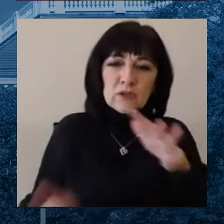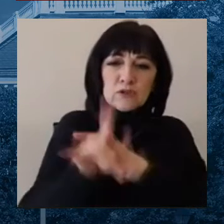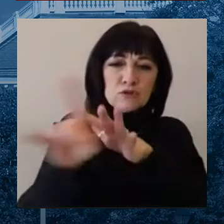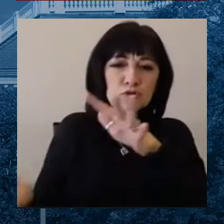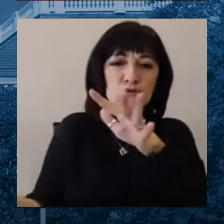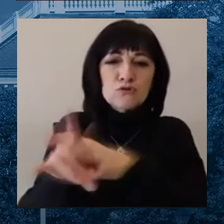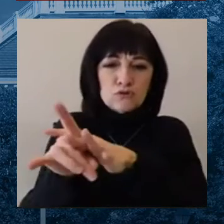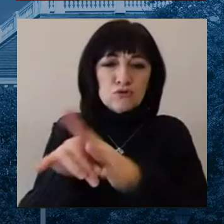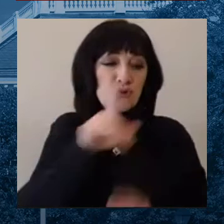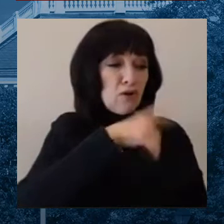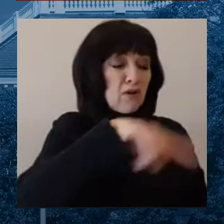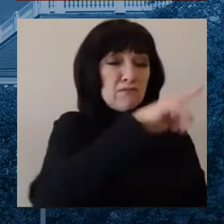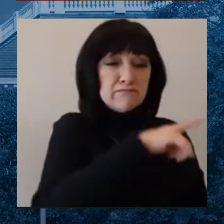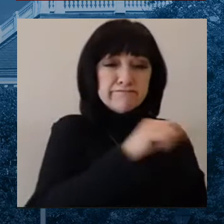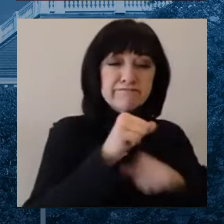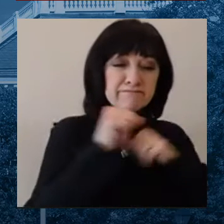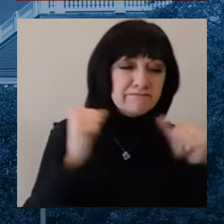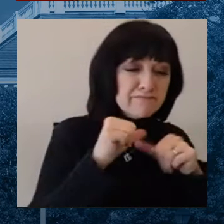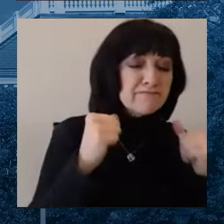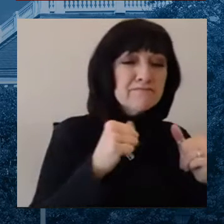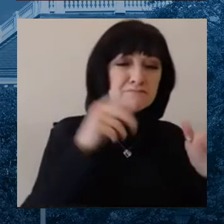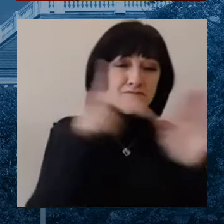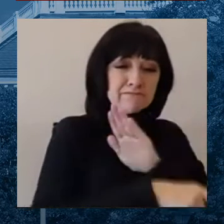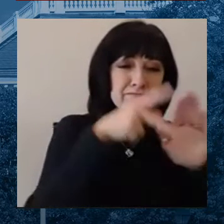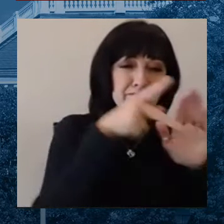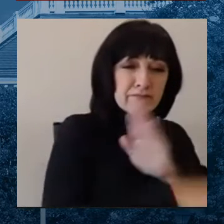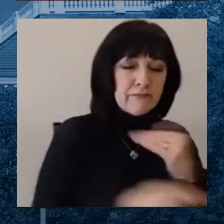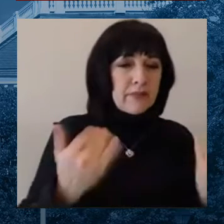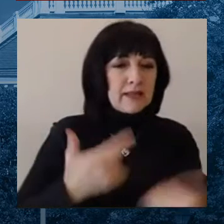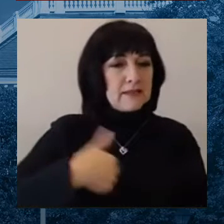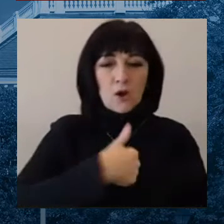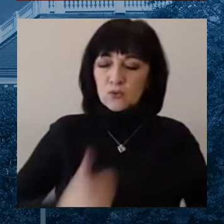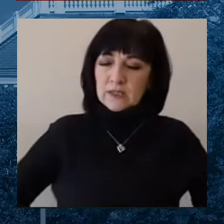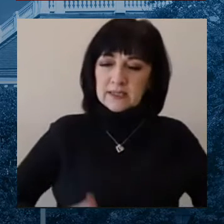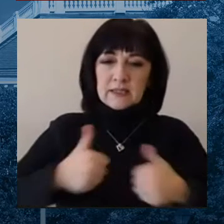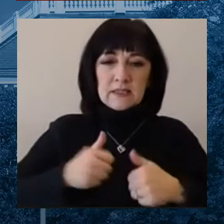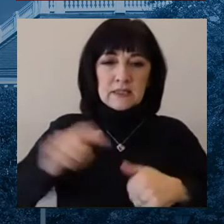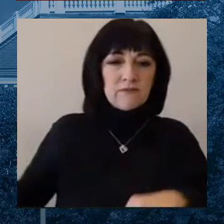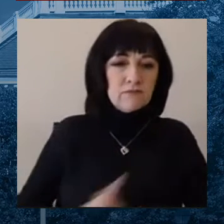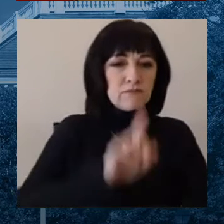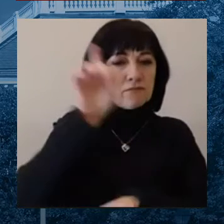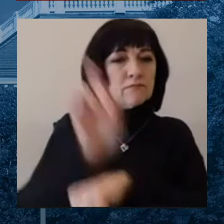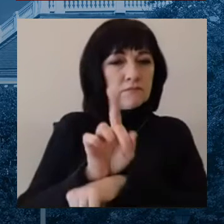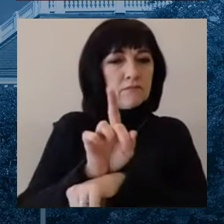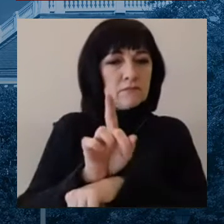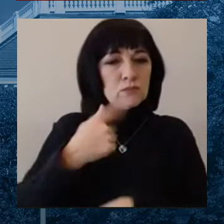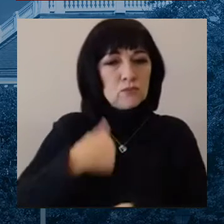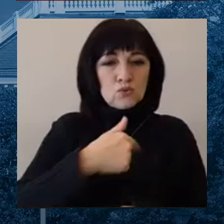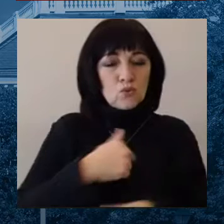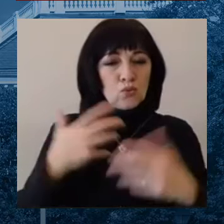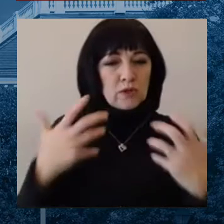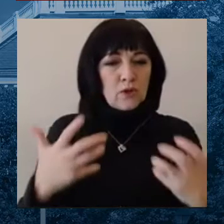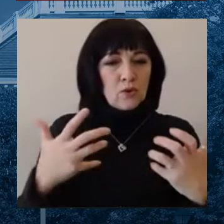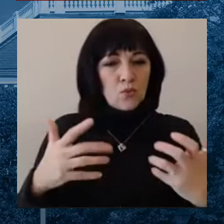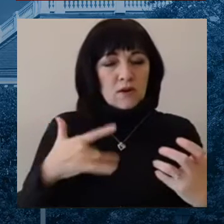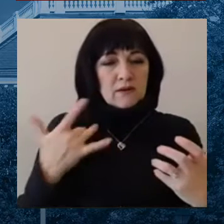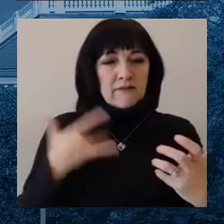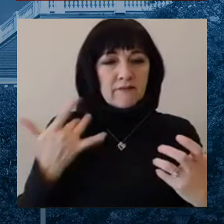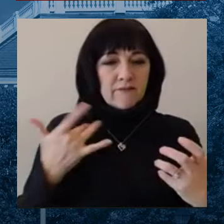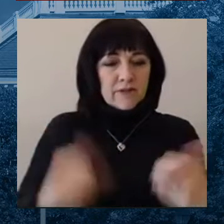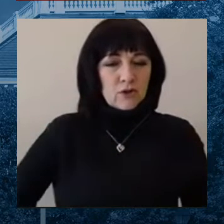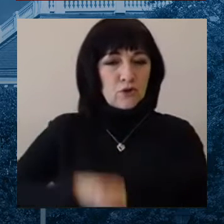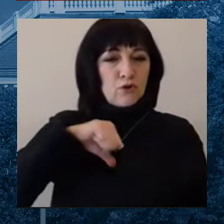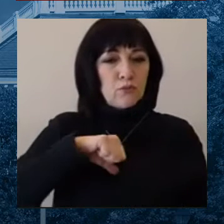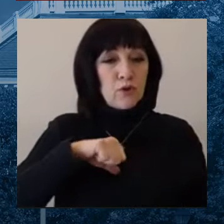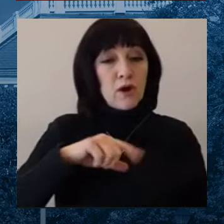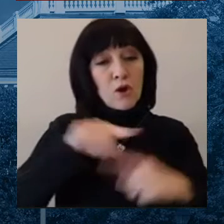slaughtered, out from the gloomy past, till now we stand at last where the white gleam of our bright stars cast." And when I reflect on the